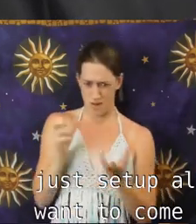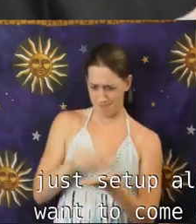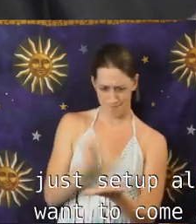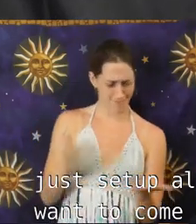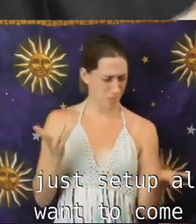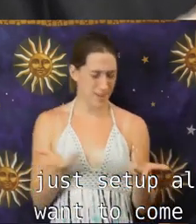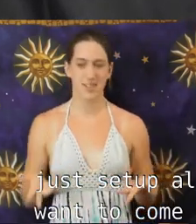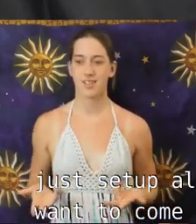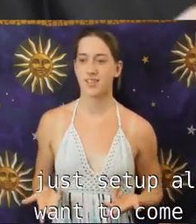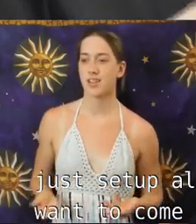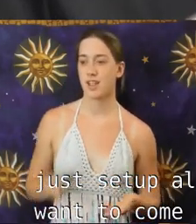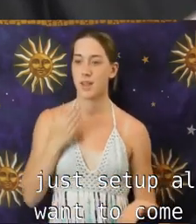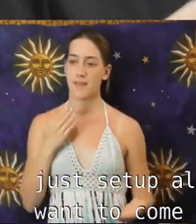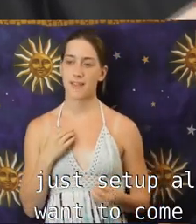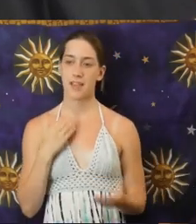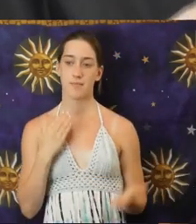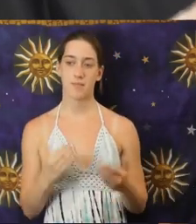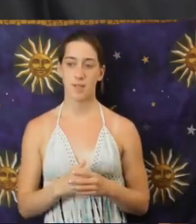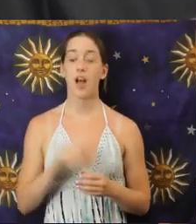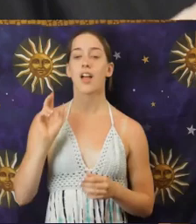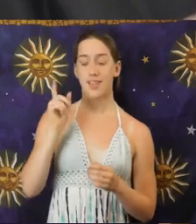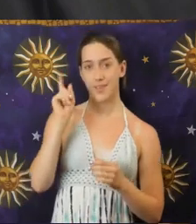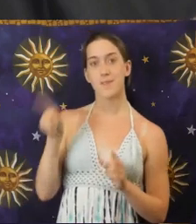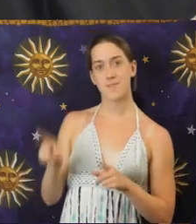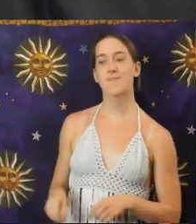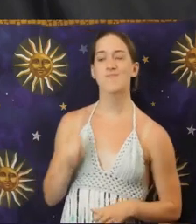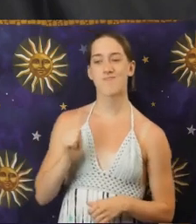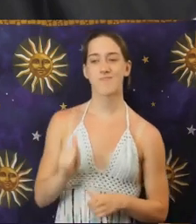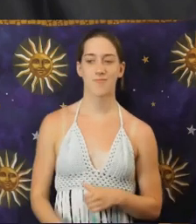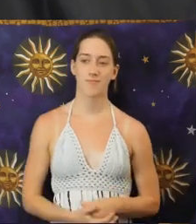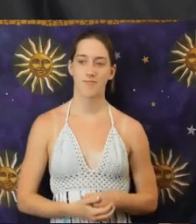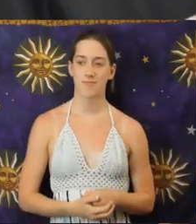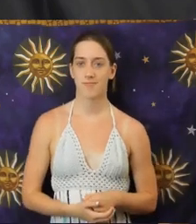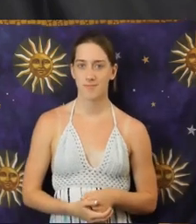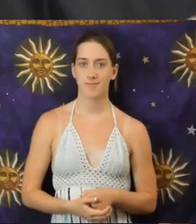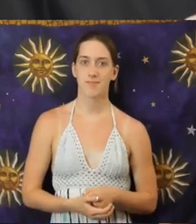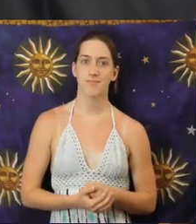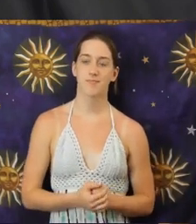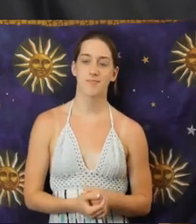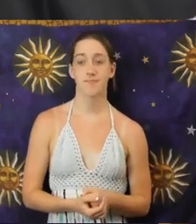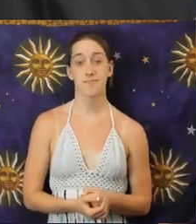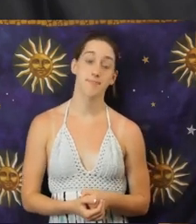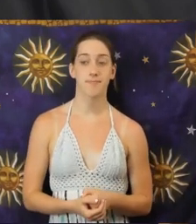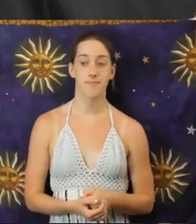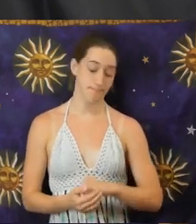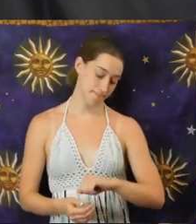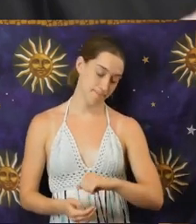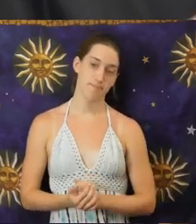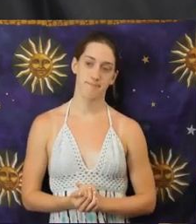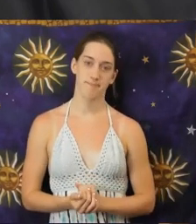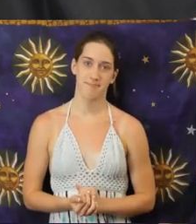This doesn't want to come out. I might just be using one foundation today. Oh, there it goes.